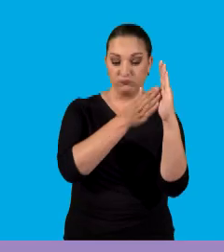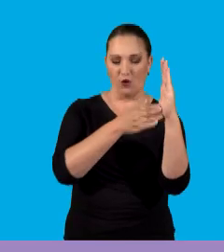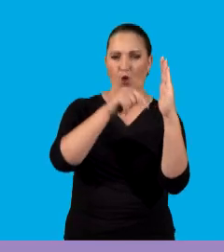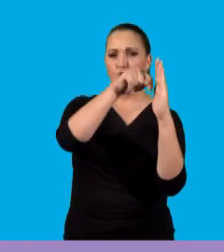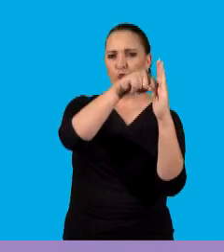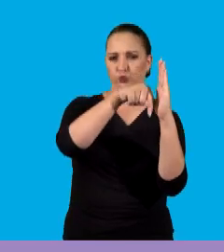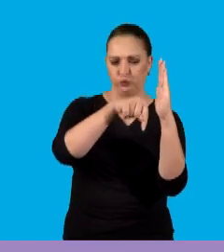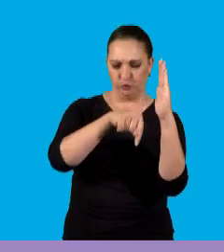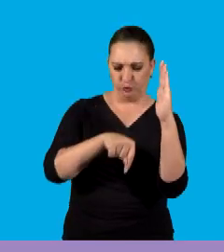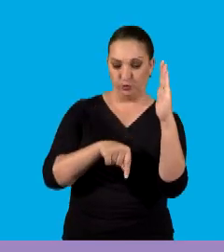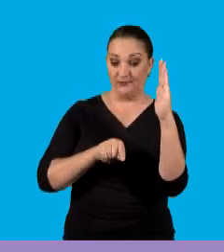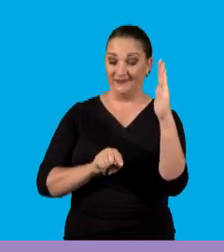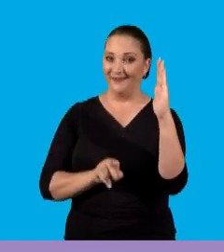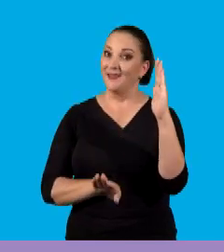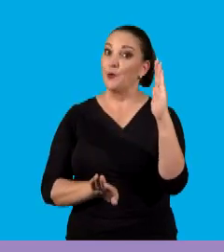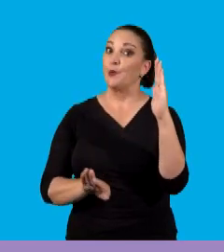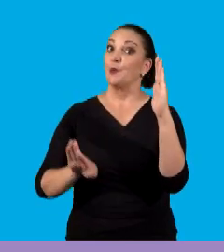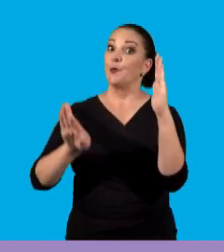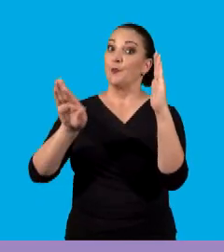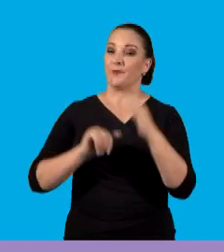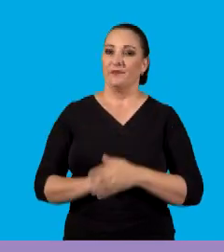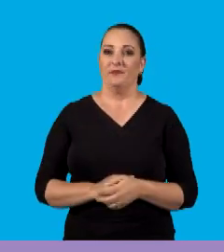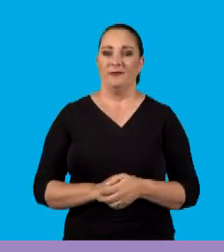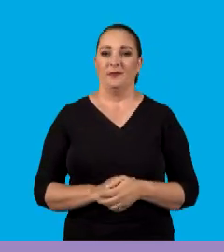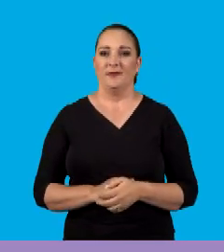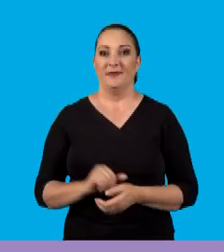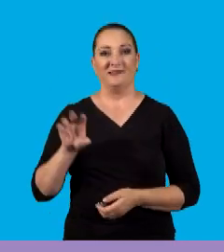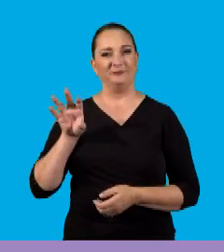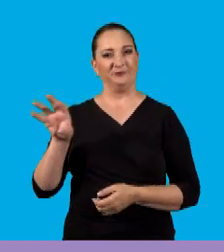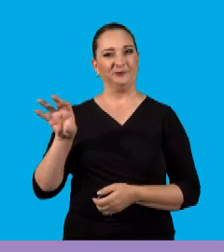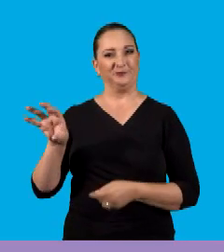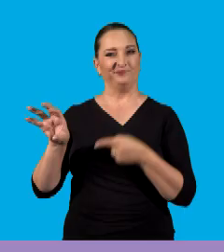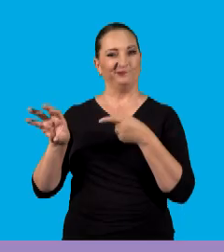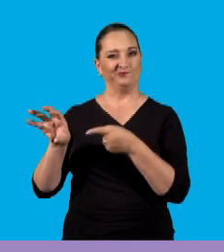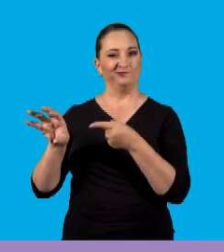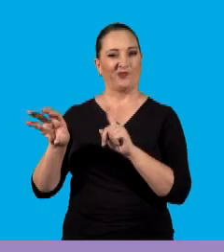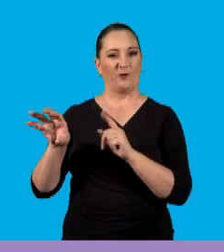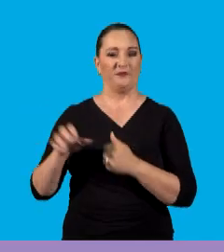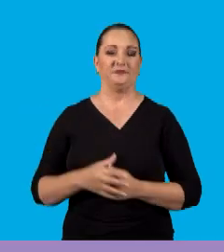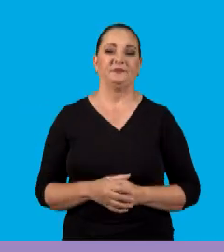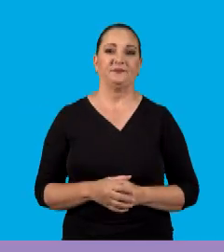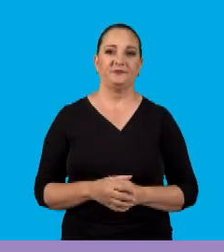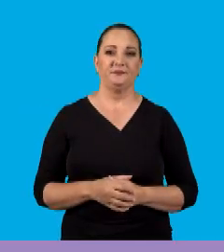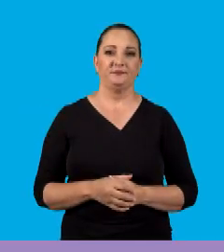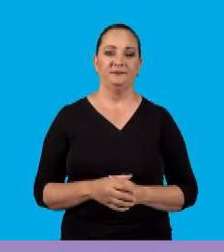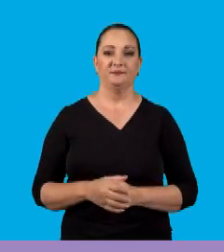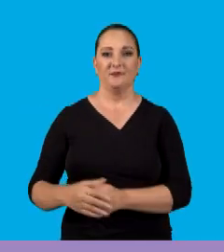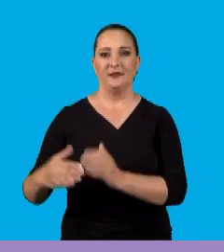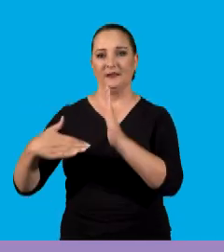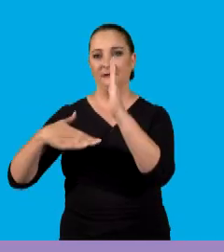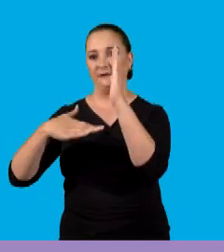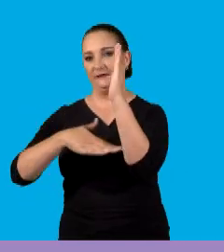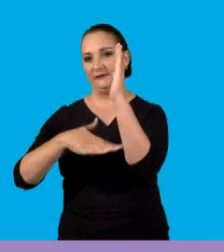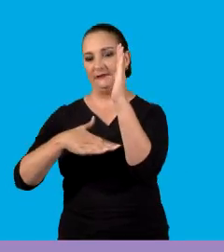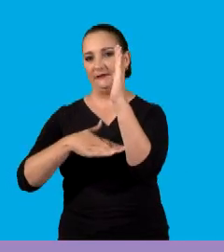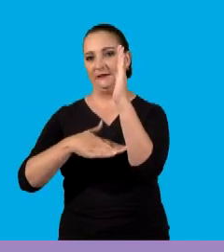off with decreasing and then it increases. Let's look at the next graph there. The next graph there,